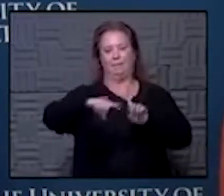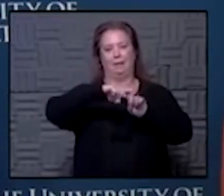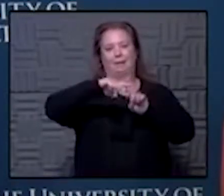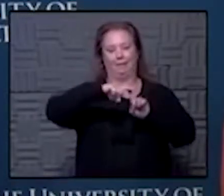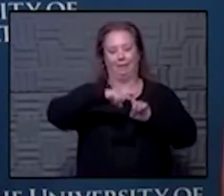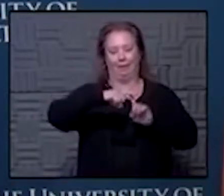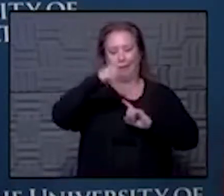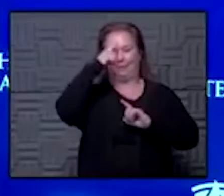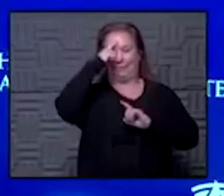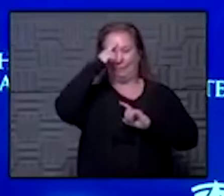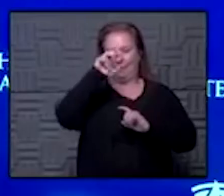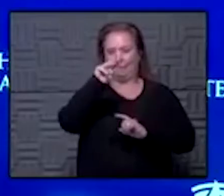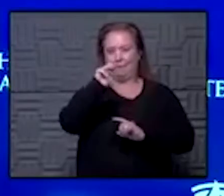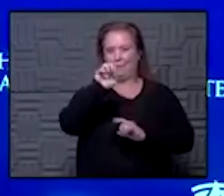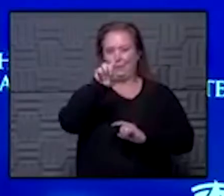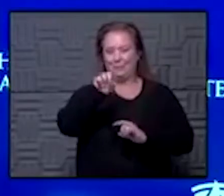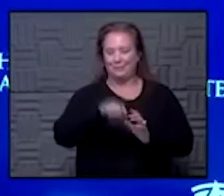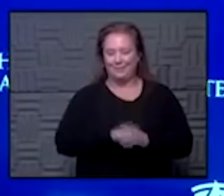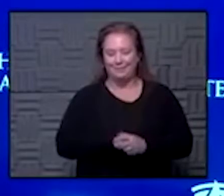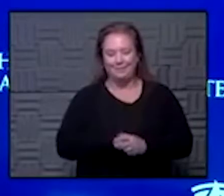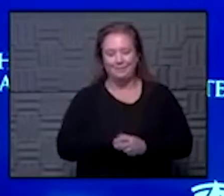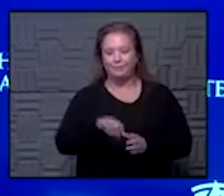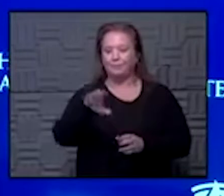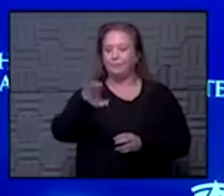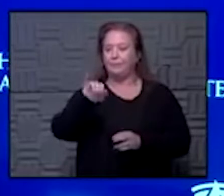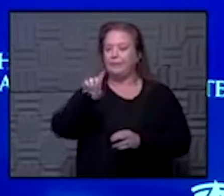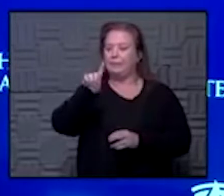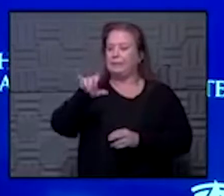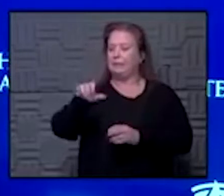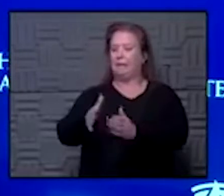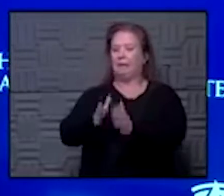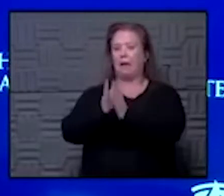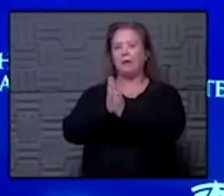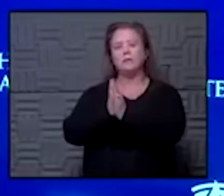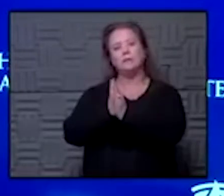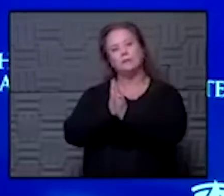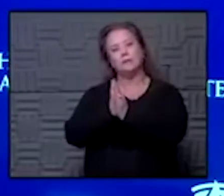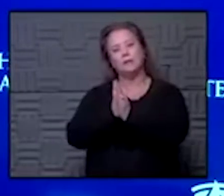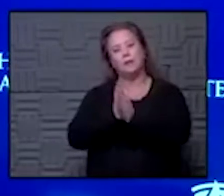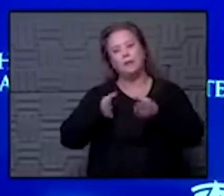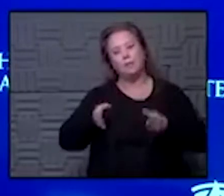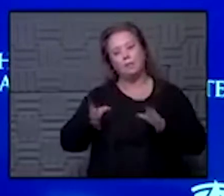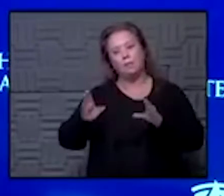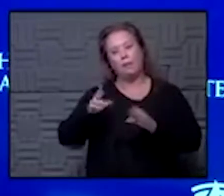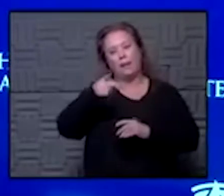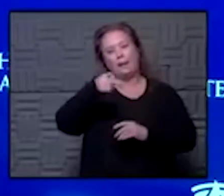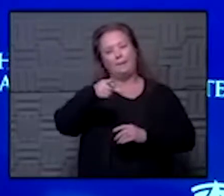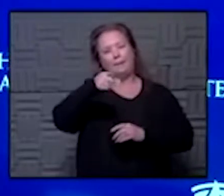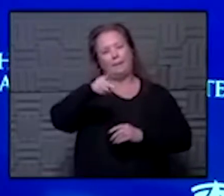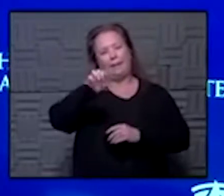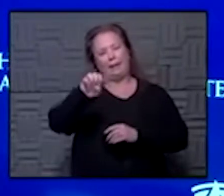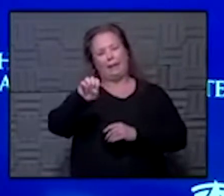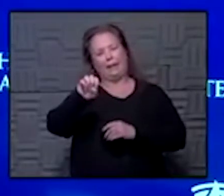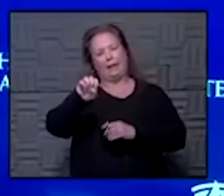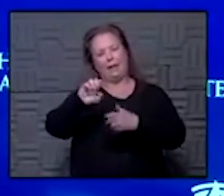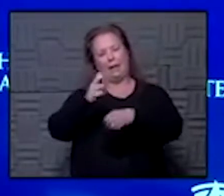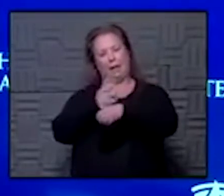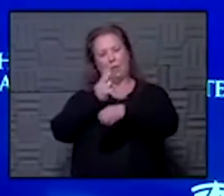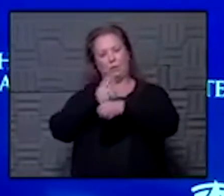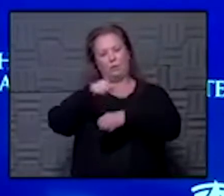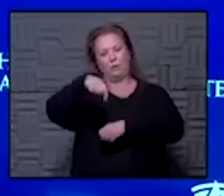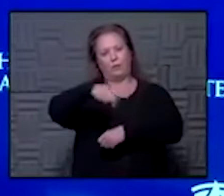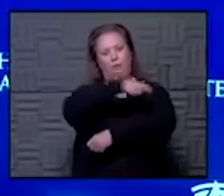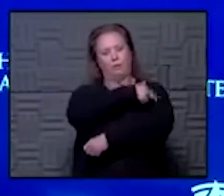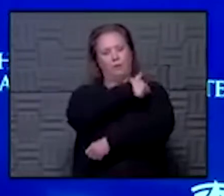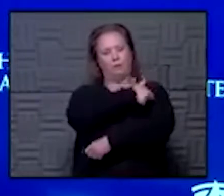mood. All right, Cindy Young wants to know, is the way PPE is being used in the